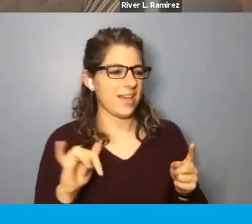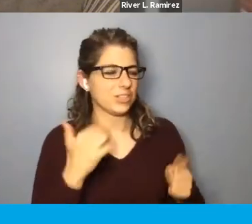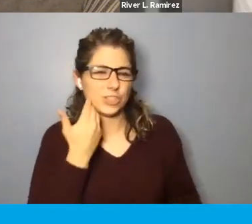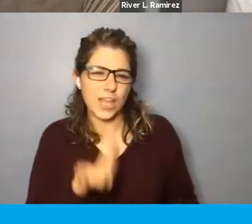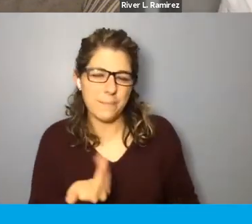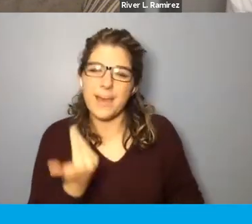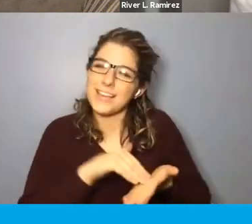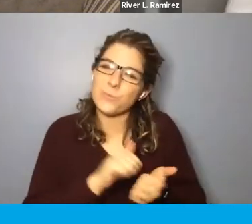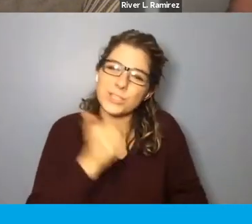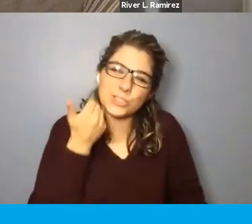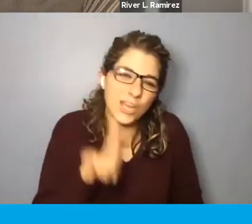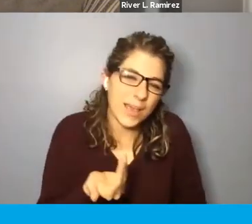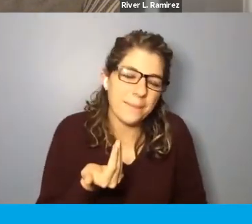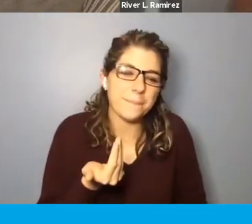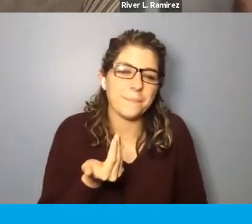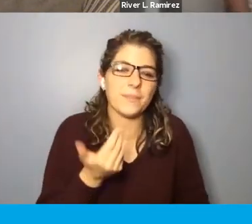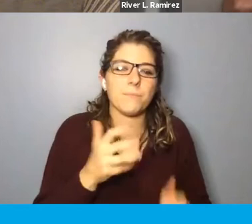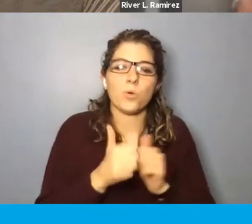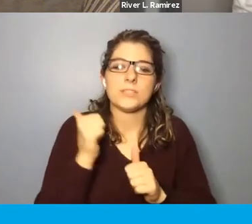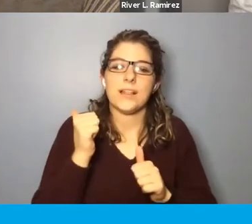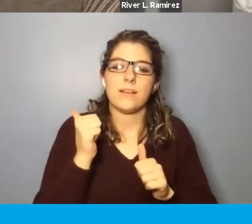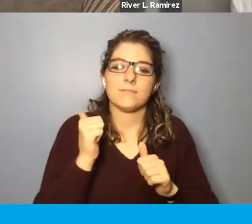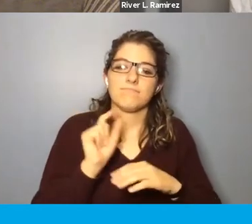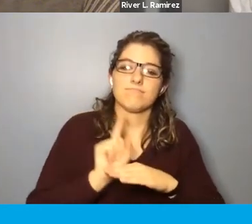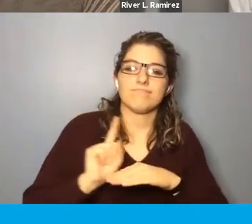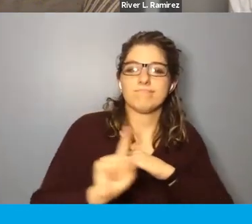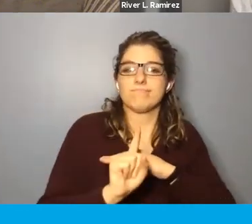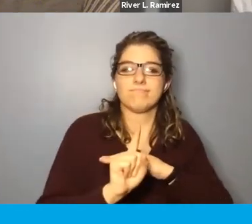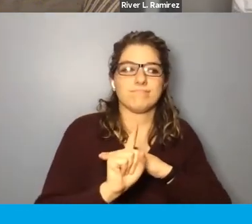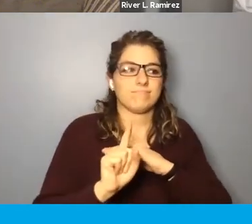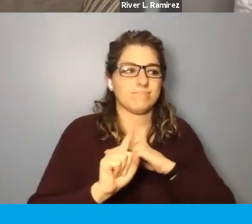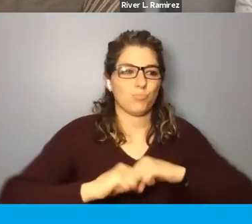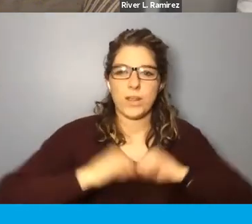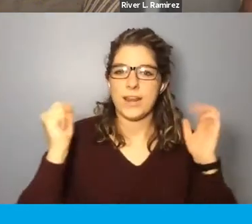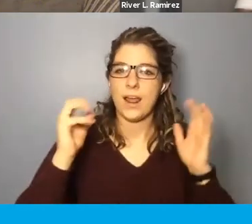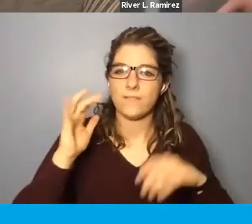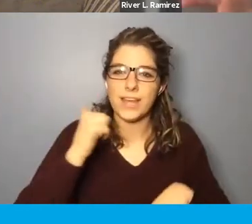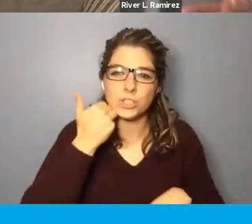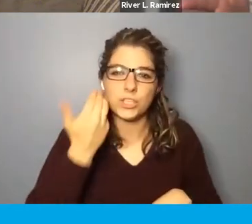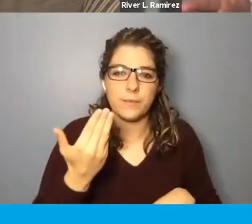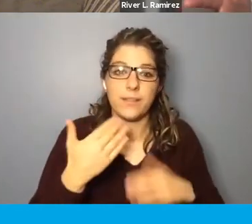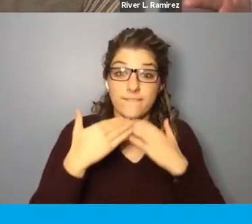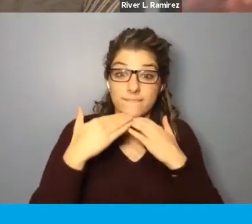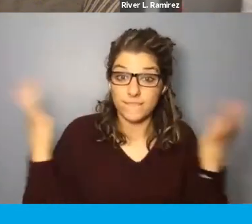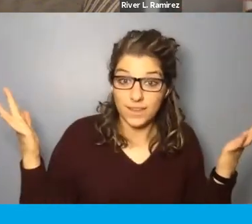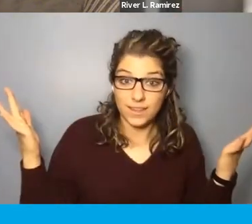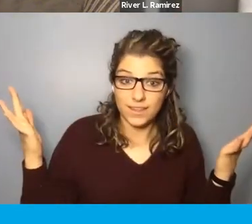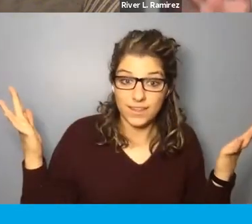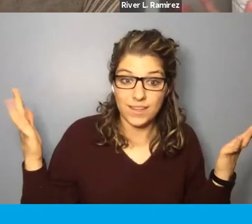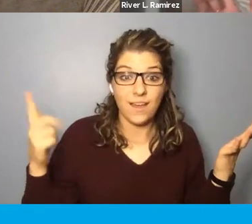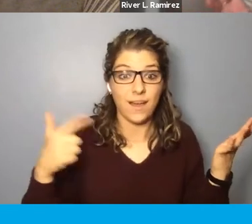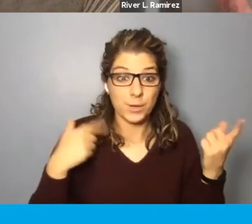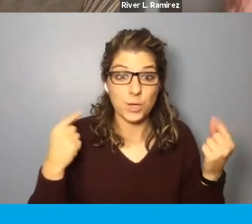Again, with the shame, it's mostly like breaking out of all that shame and being like, fuck it, mm-hmm. I'm gonna